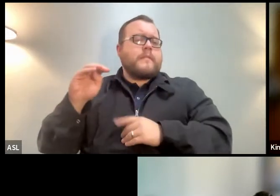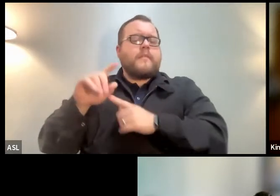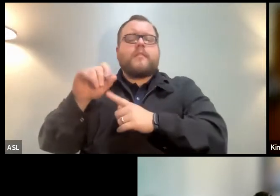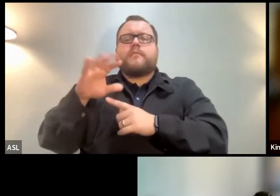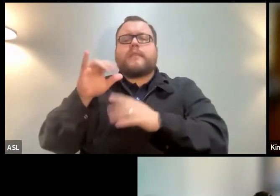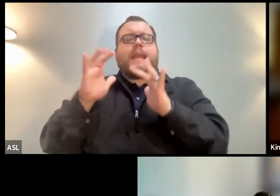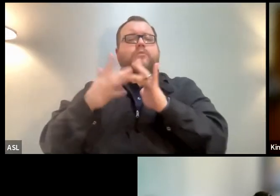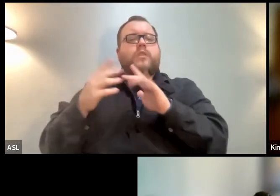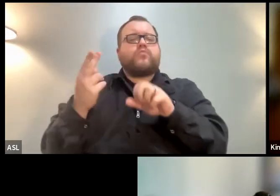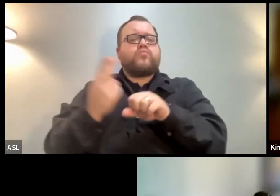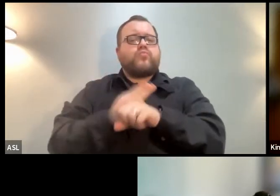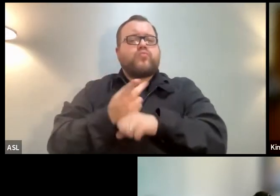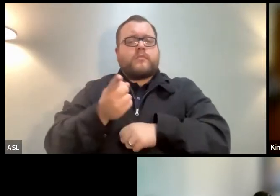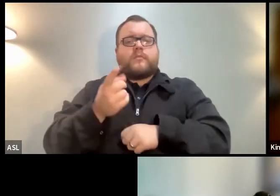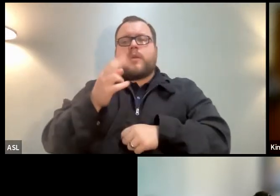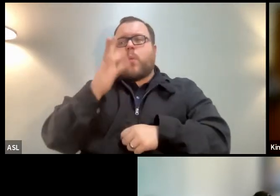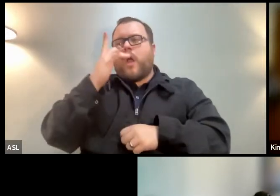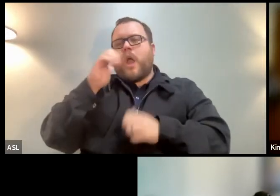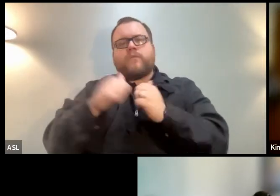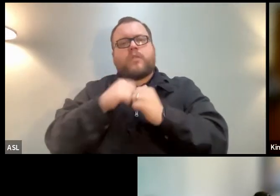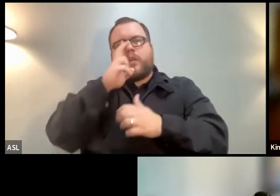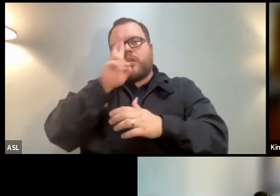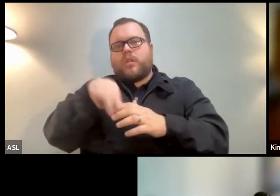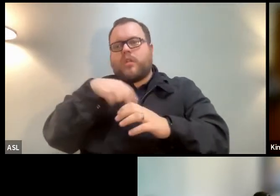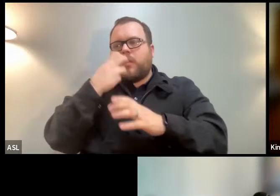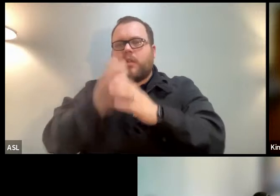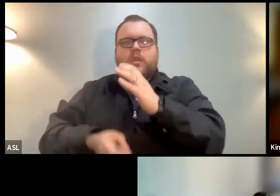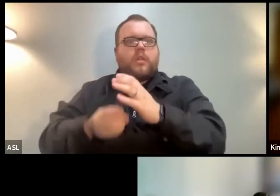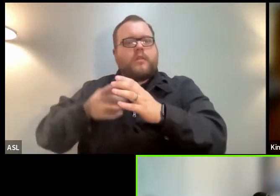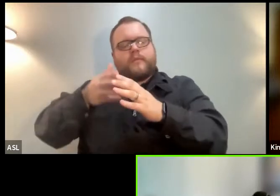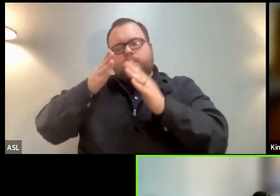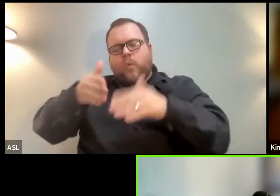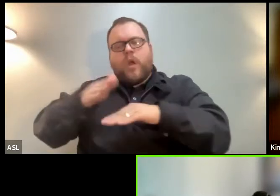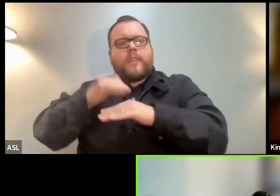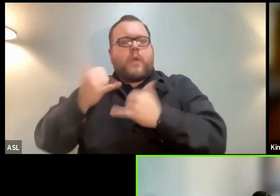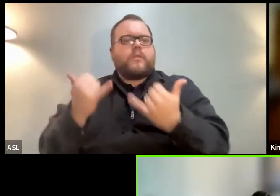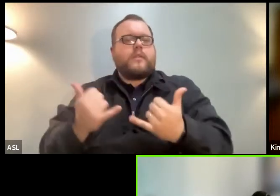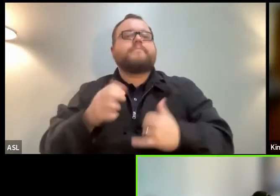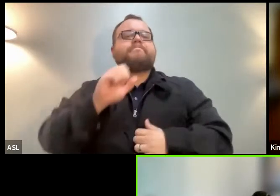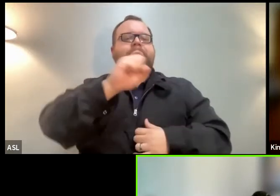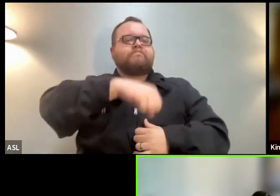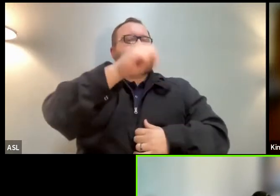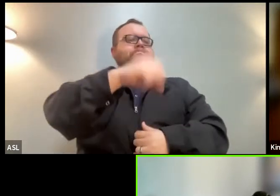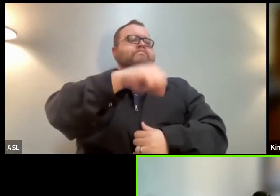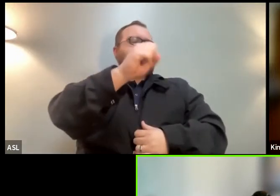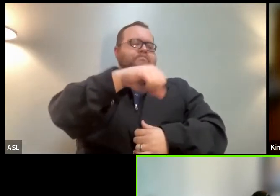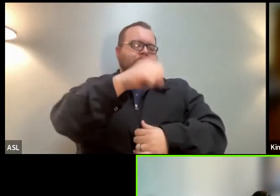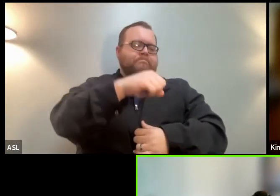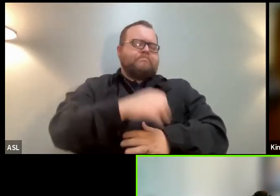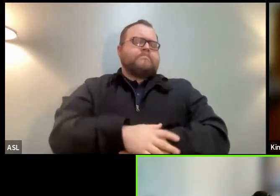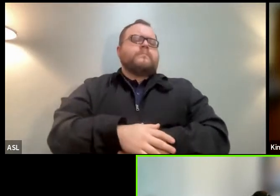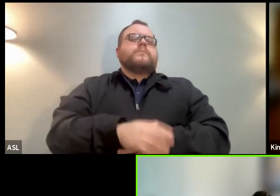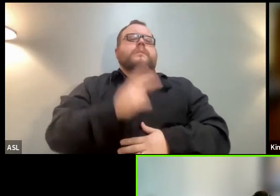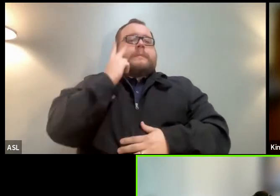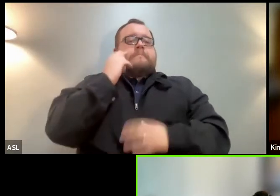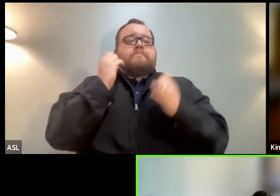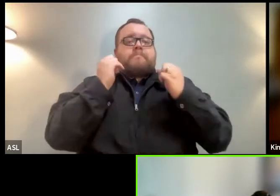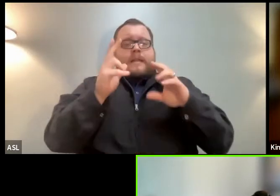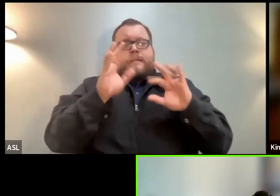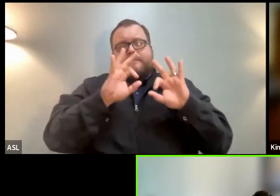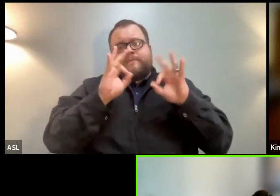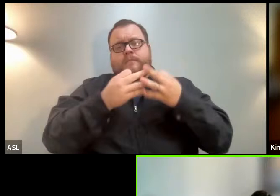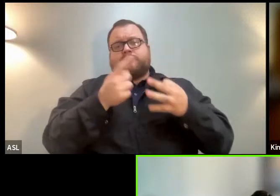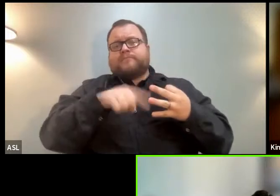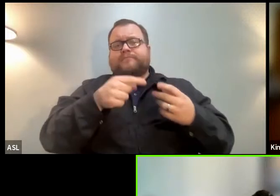Is that's where everything lies right now? We do. We see a lot of families that are struggling